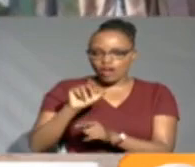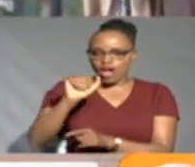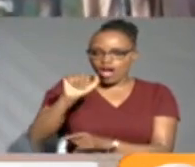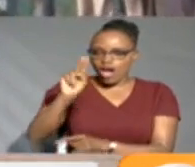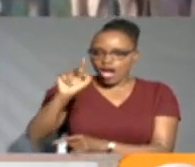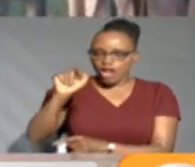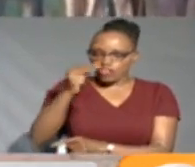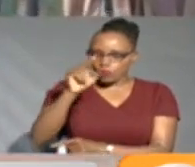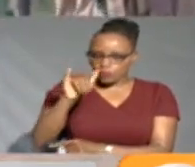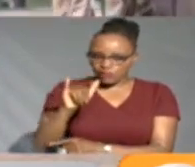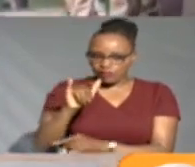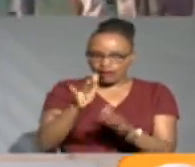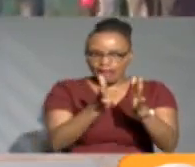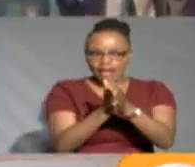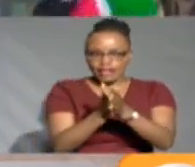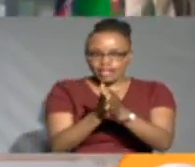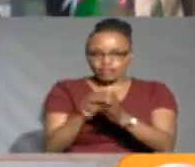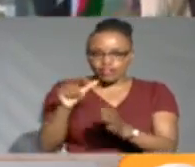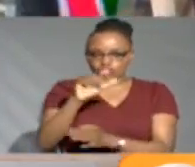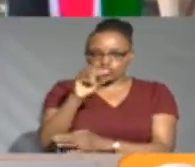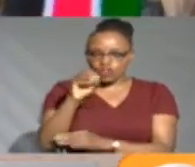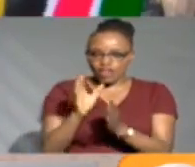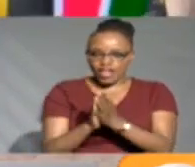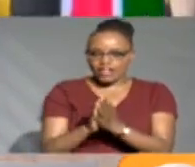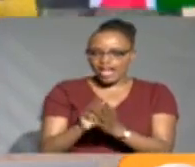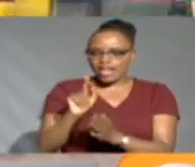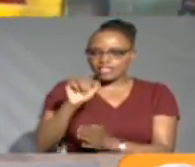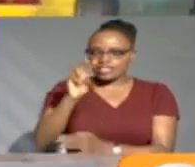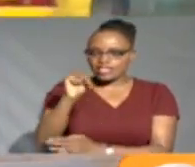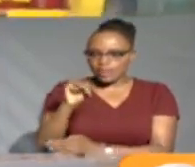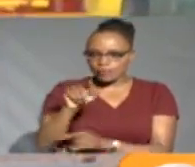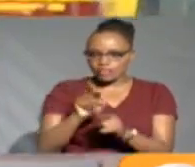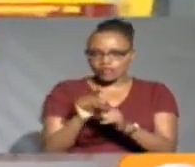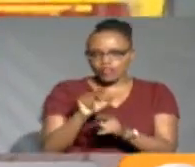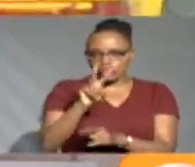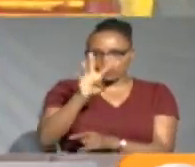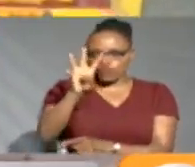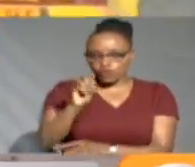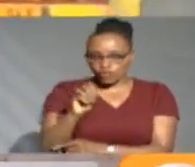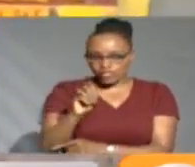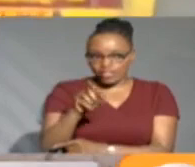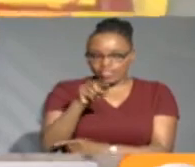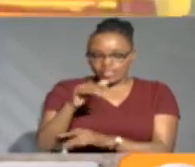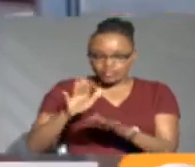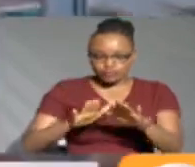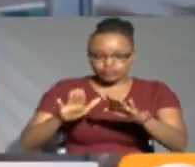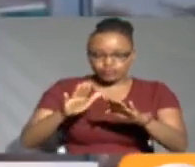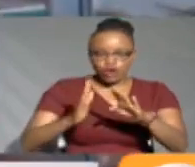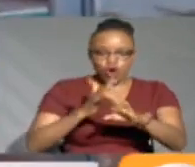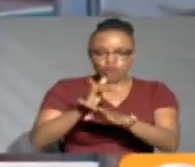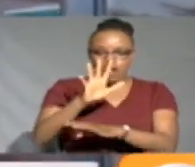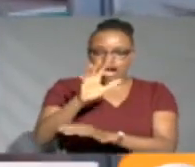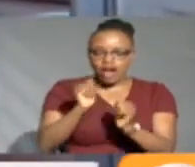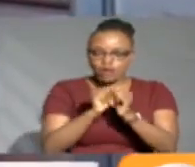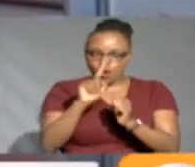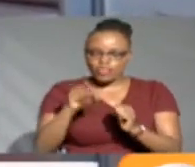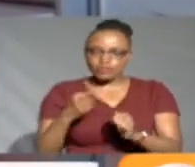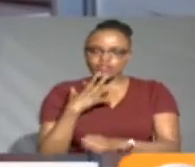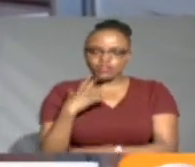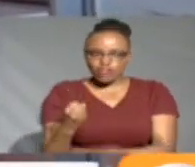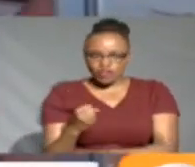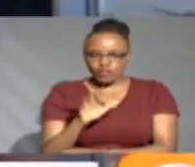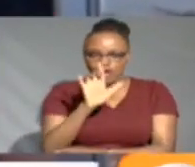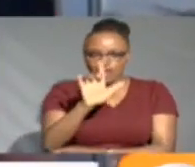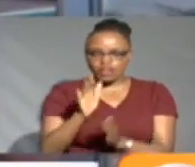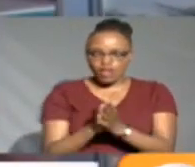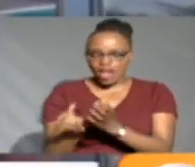Nielsen, and Gio Bell and Tim Challen in a Datsun 240. The rally that will cover over 1,500 kilometers within Laikipia